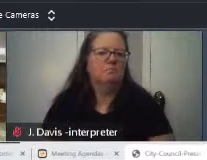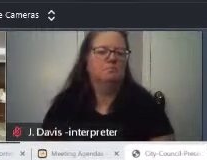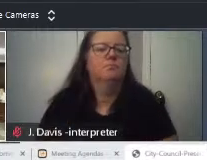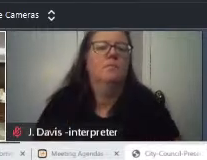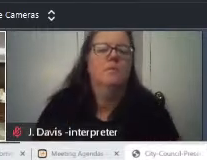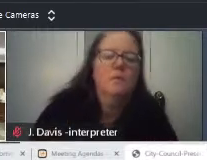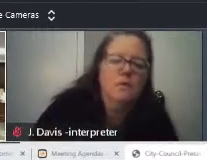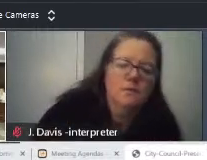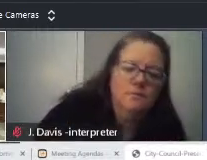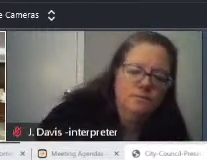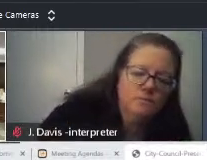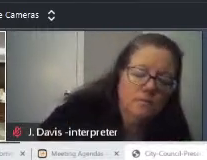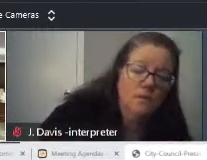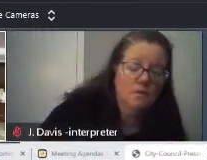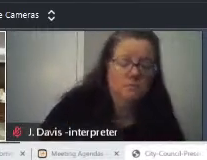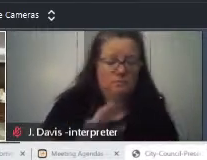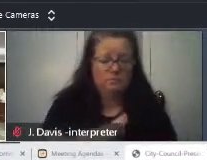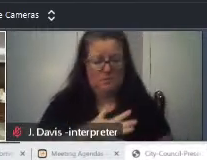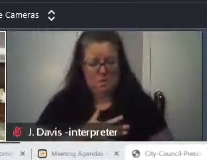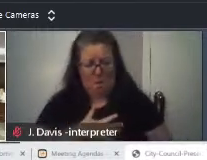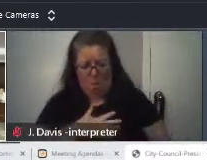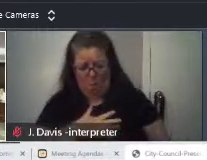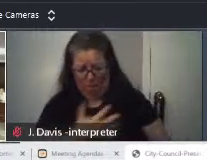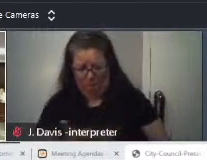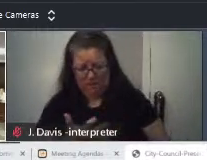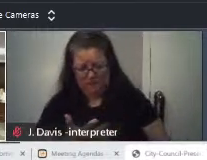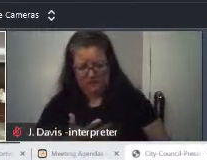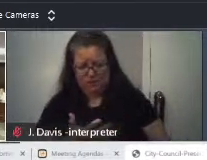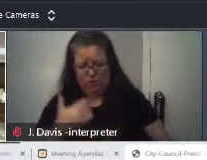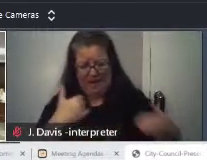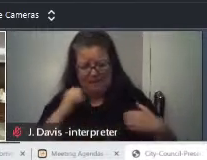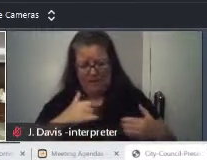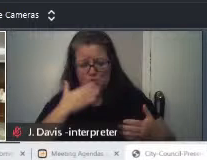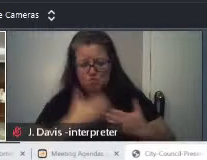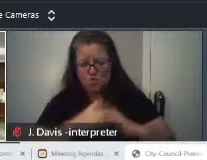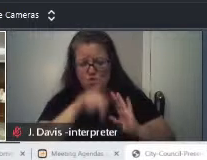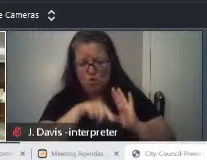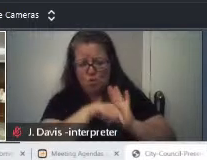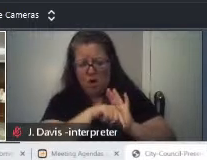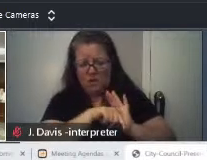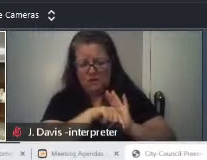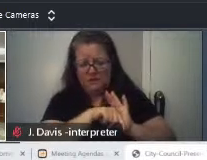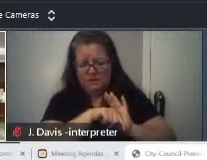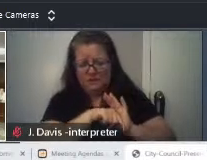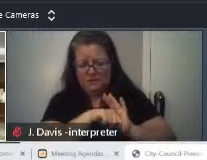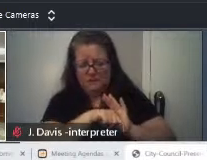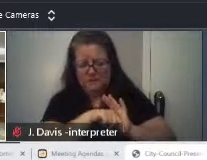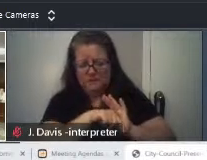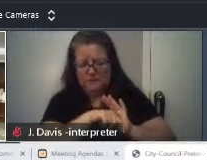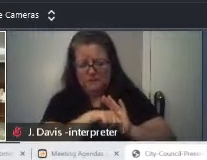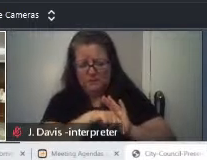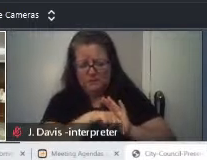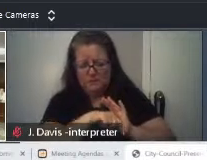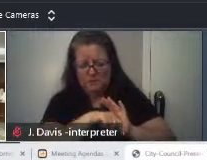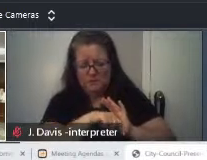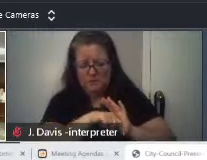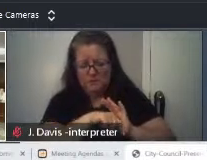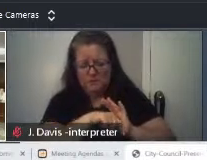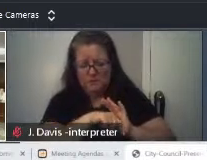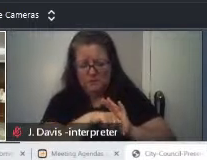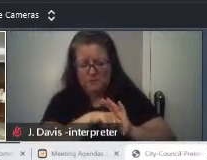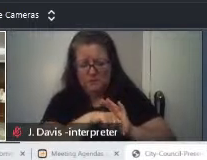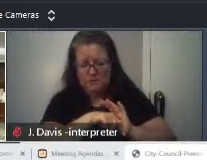Would you be available to make sure we have that quality of a hotel in that location? That it was branded?